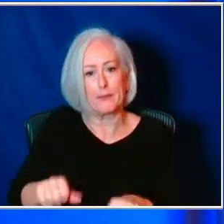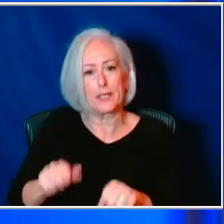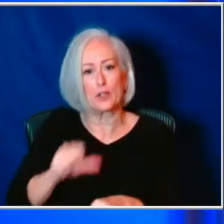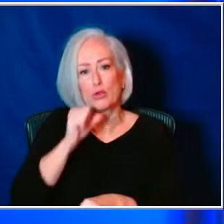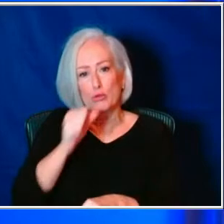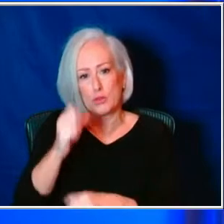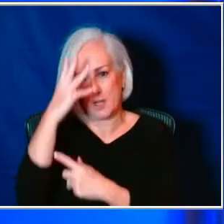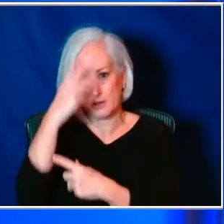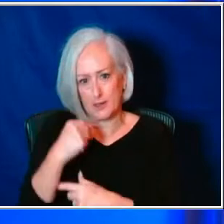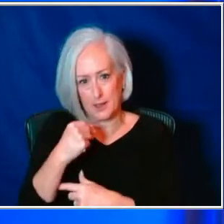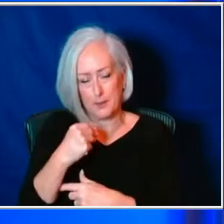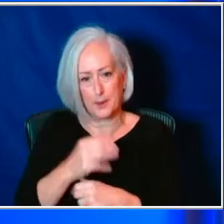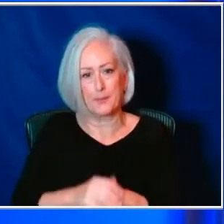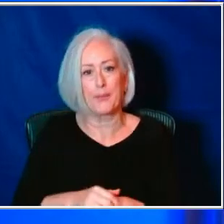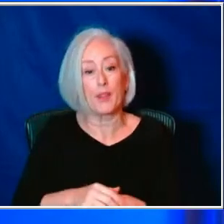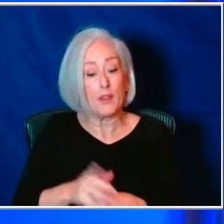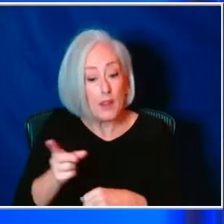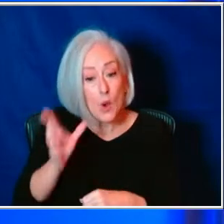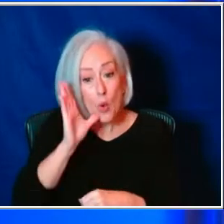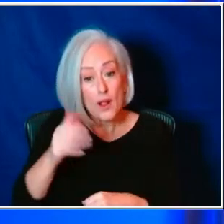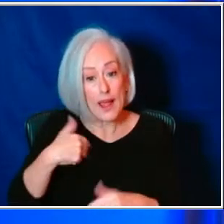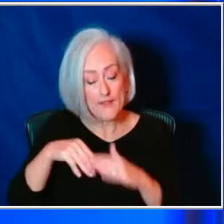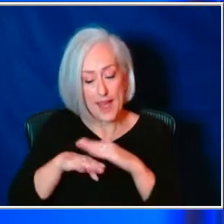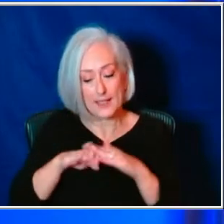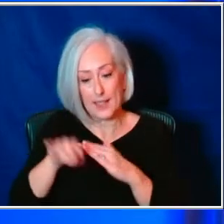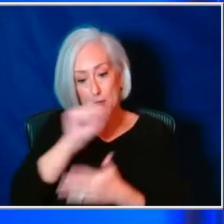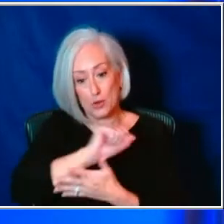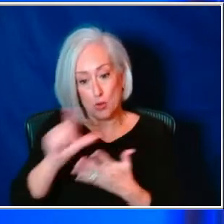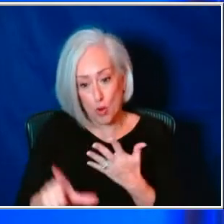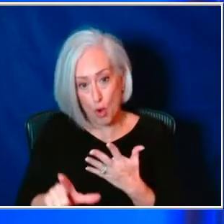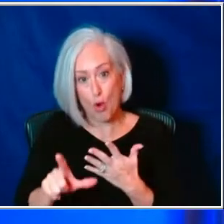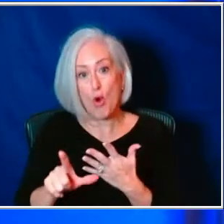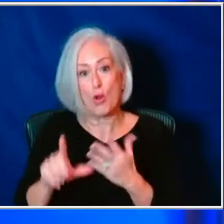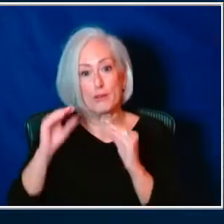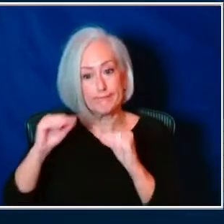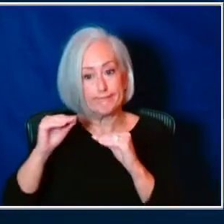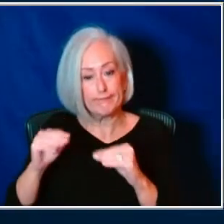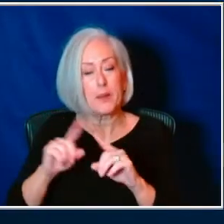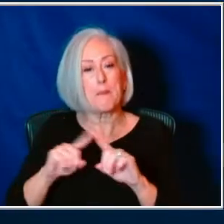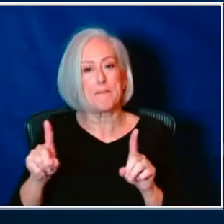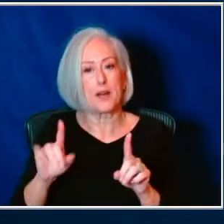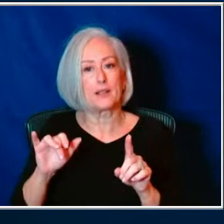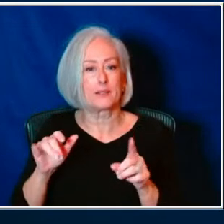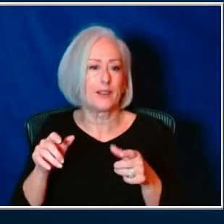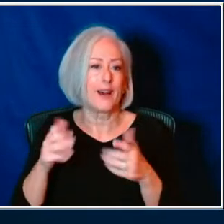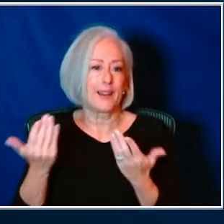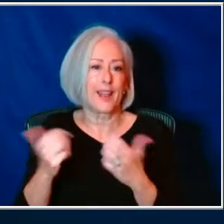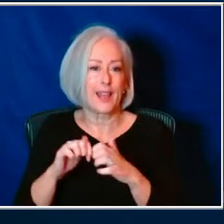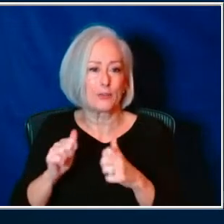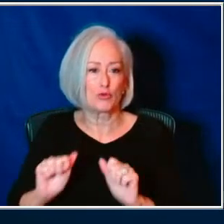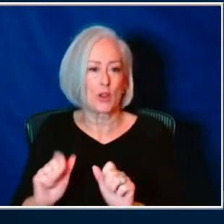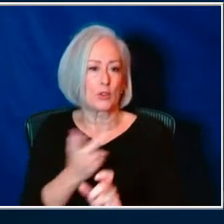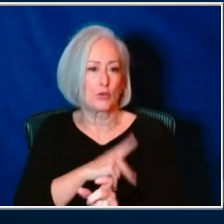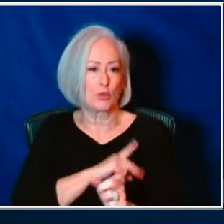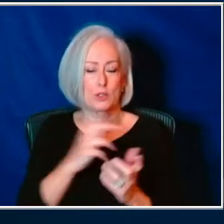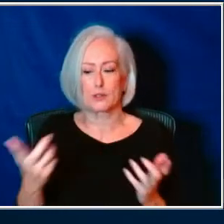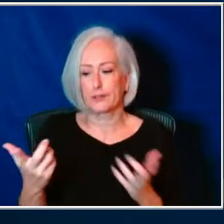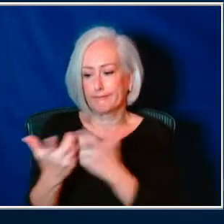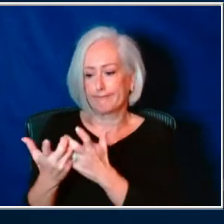to all the modules, but it allows for that personalized care again. You know, that is pretty cool.